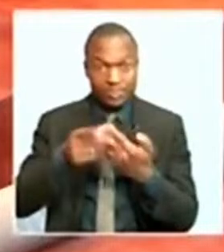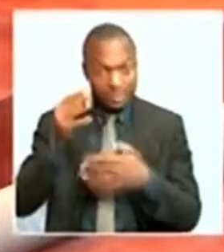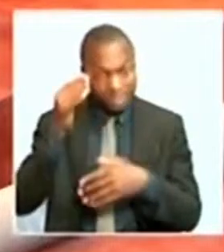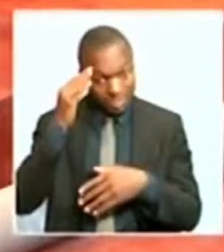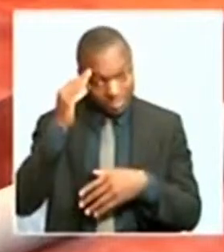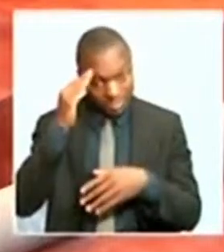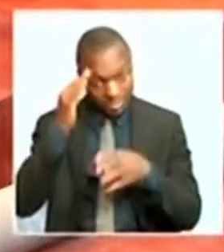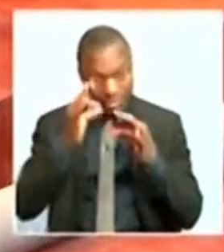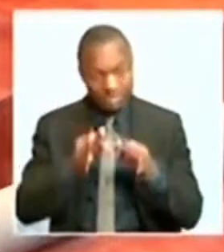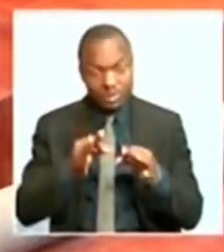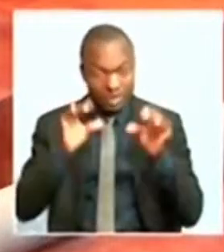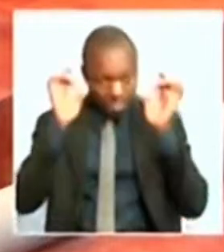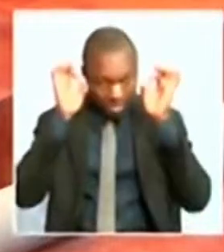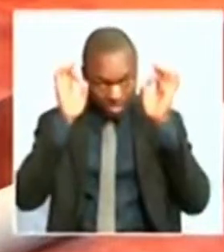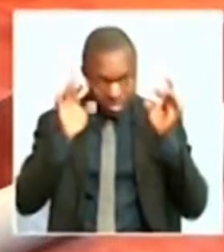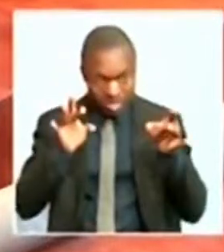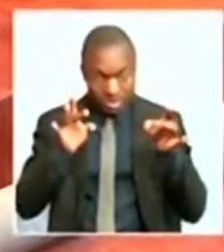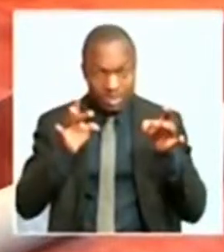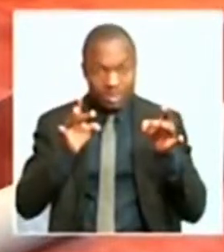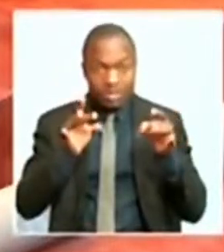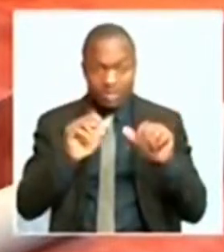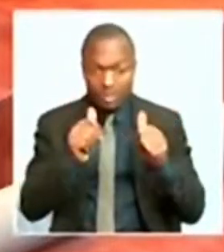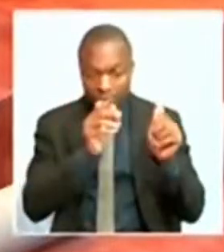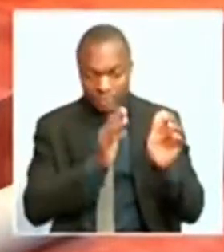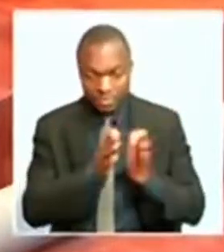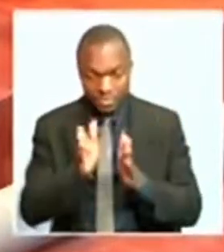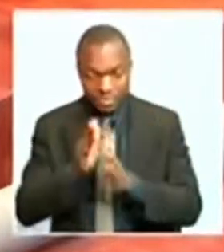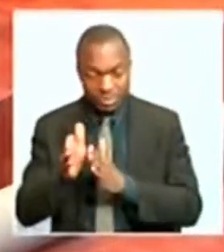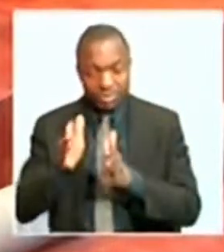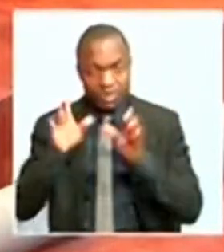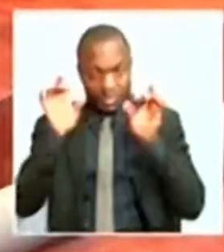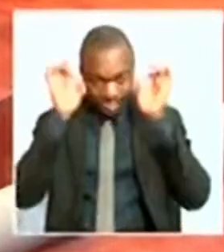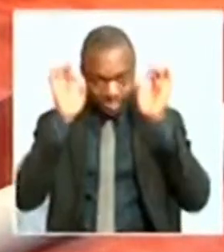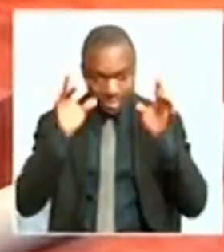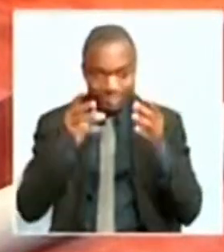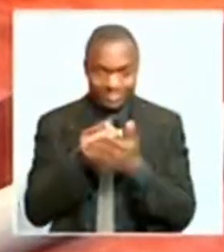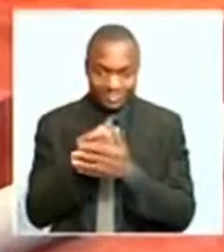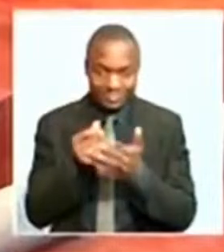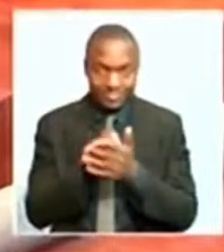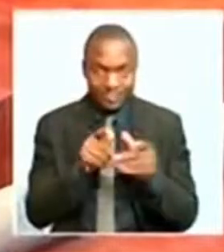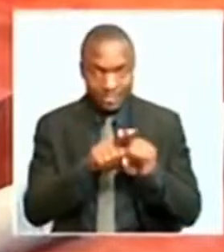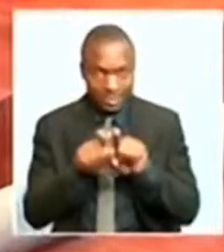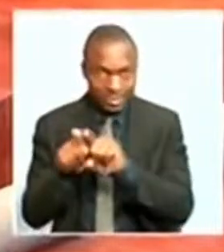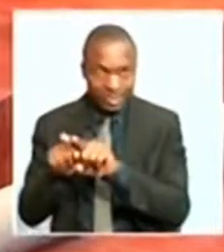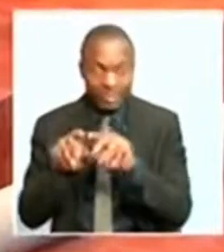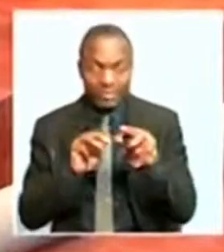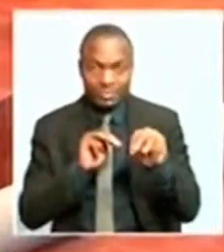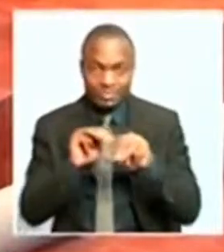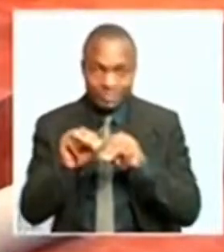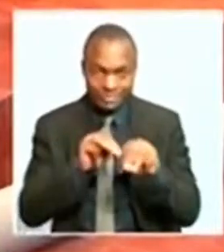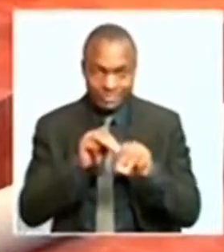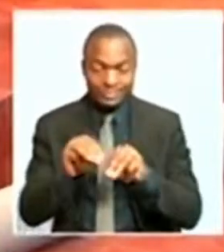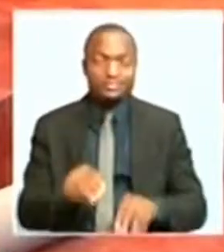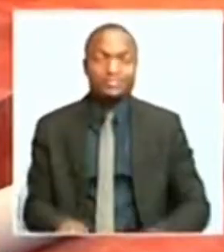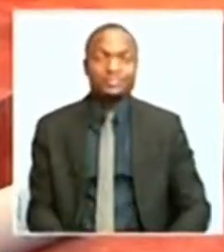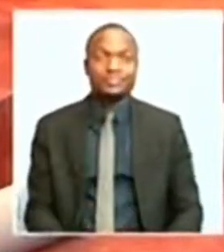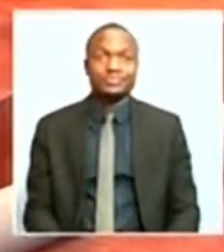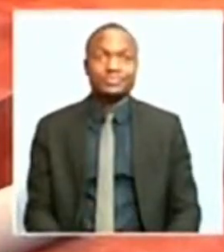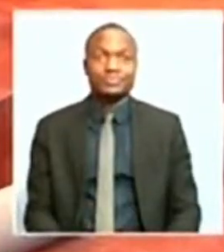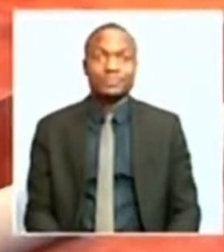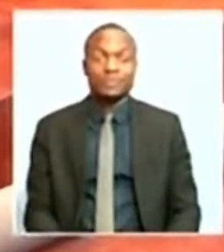risk, developing contingency plans and risk financing, as well as management. In terms